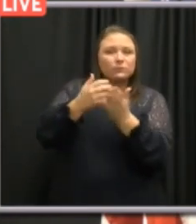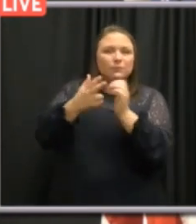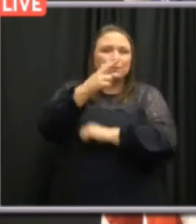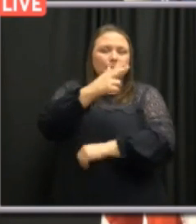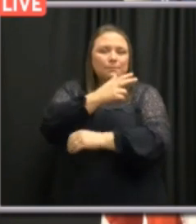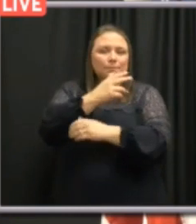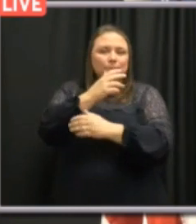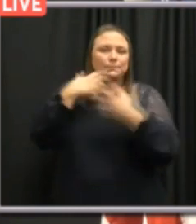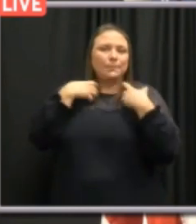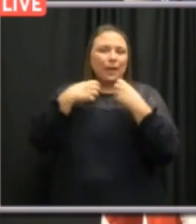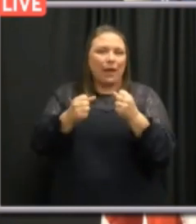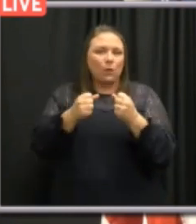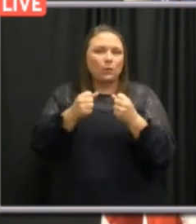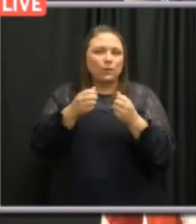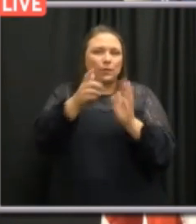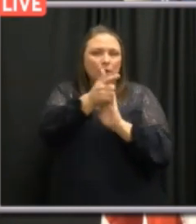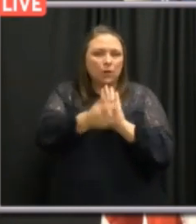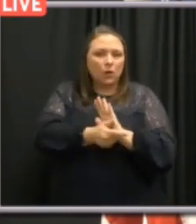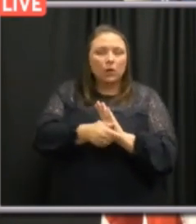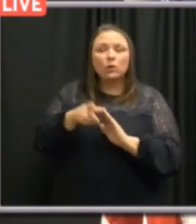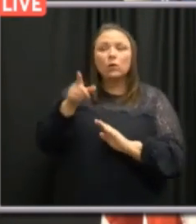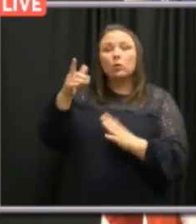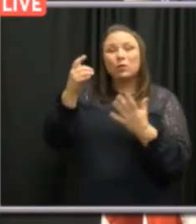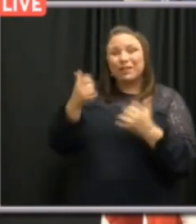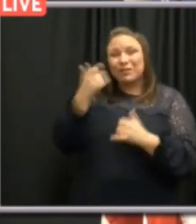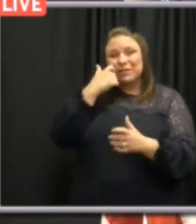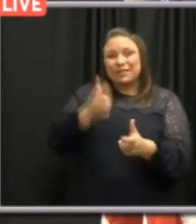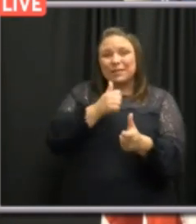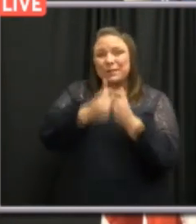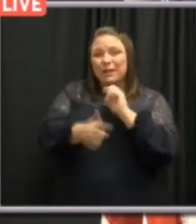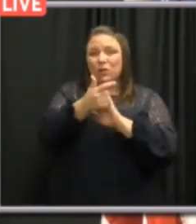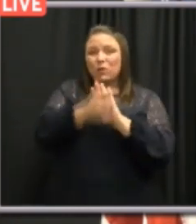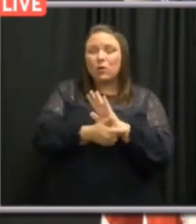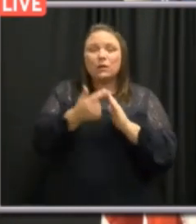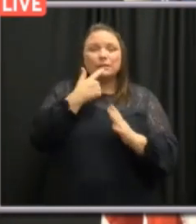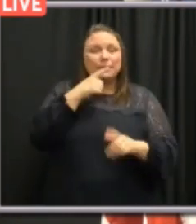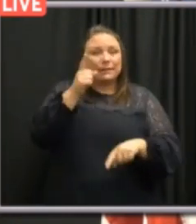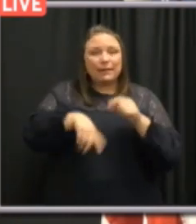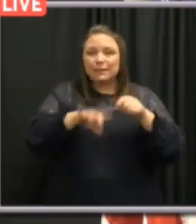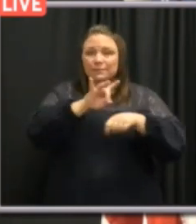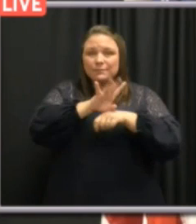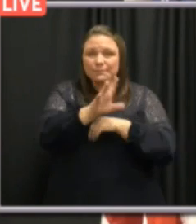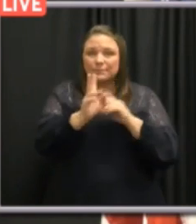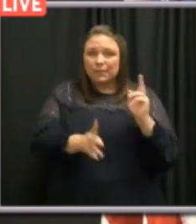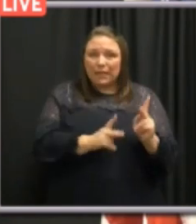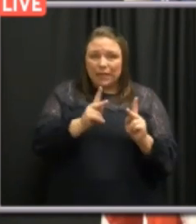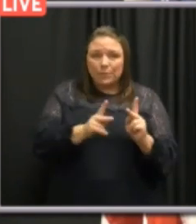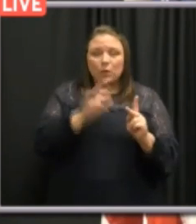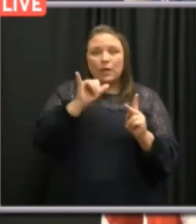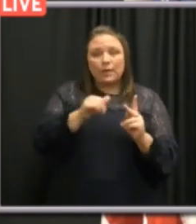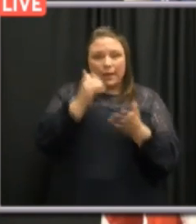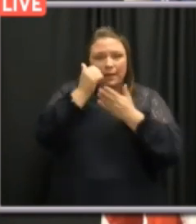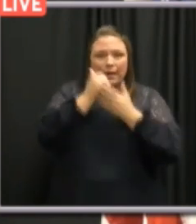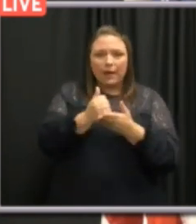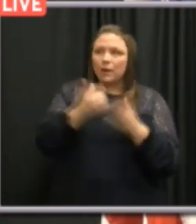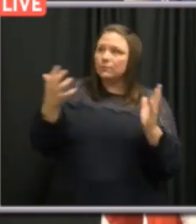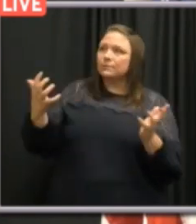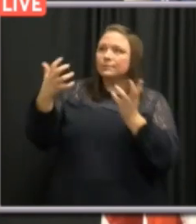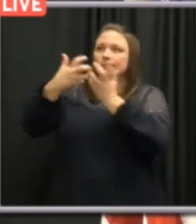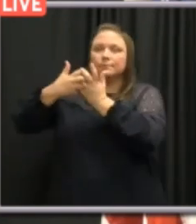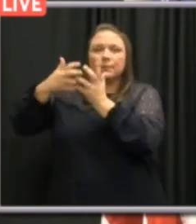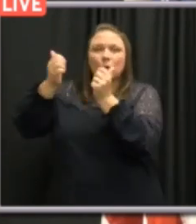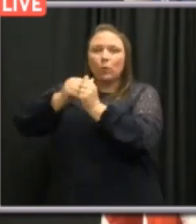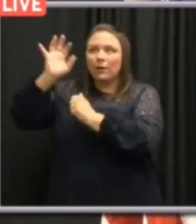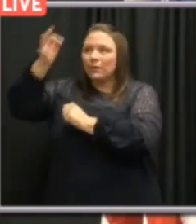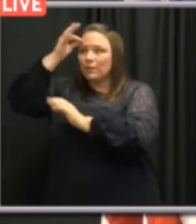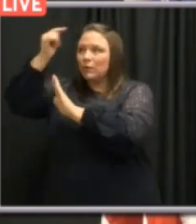issued an order which in essence prohibits the eviction of tenants. The order brings consistency between previously issued federal law and our